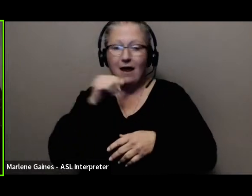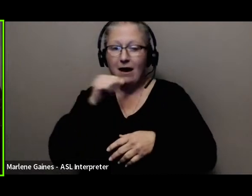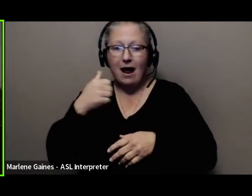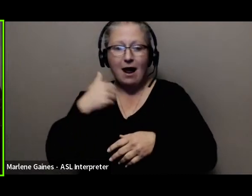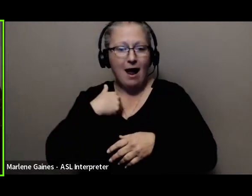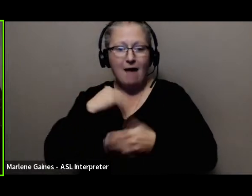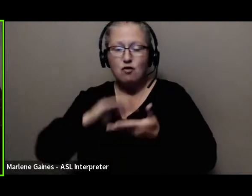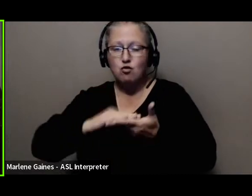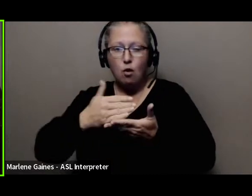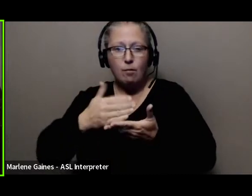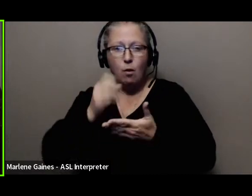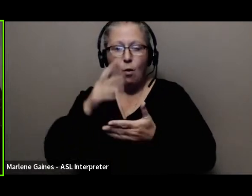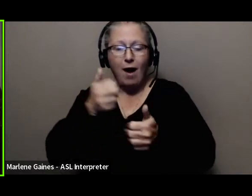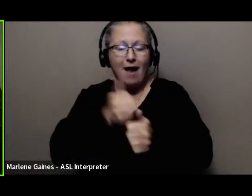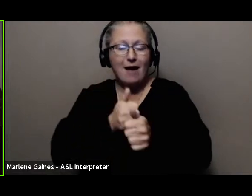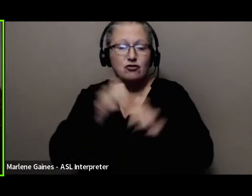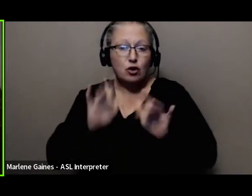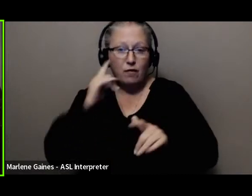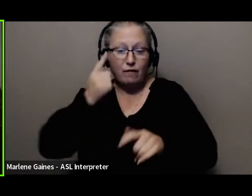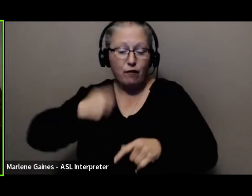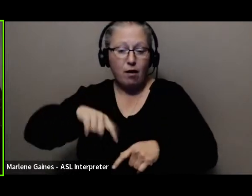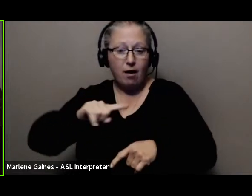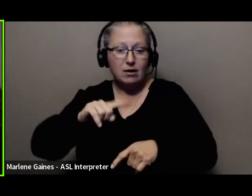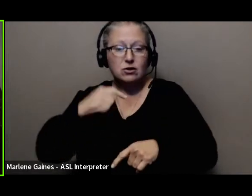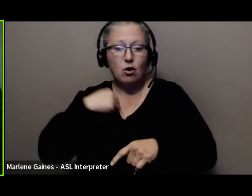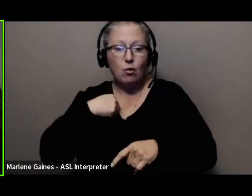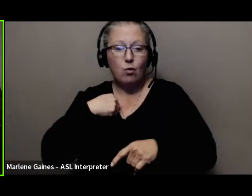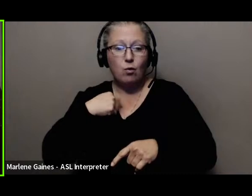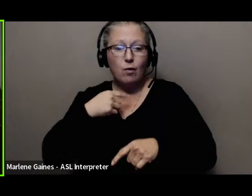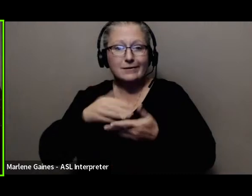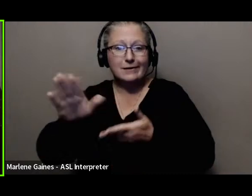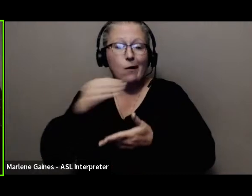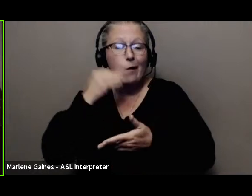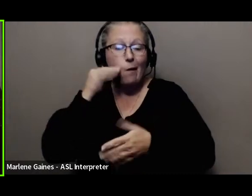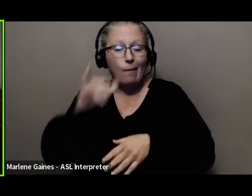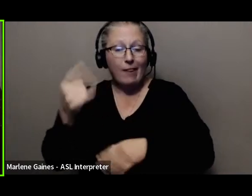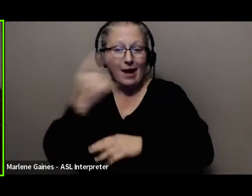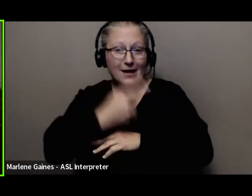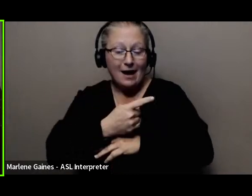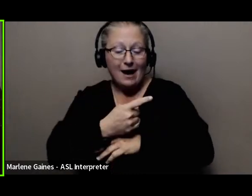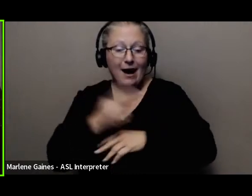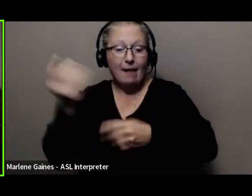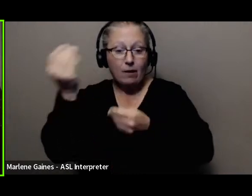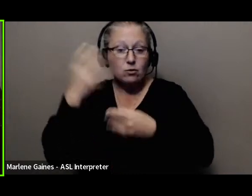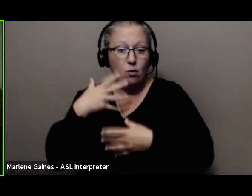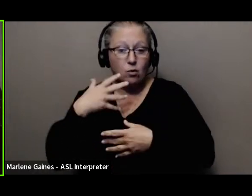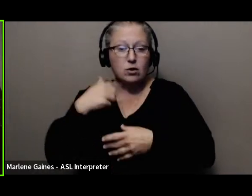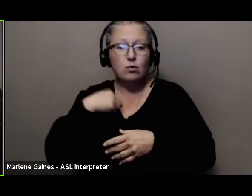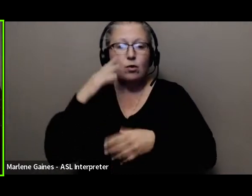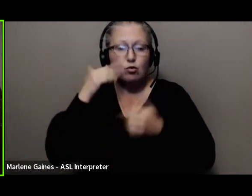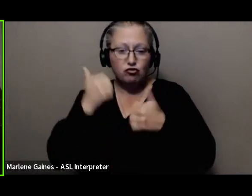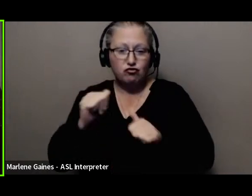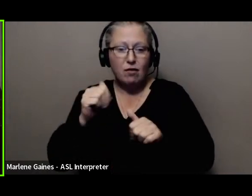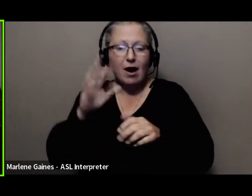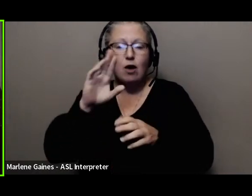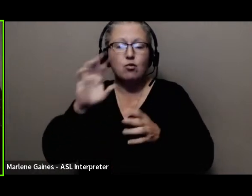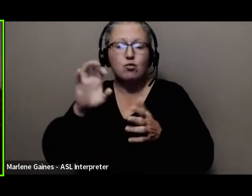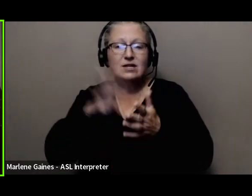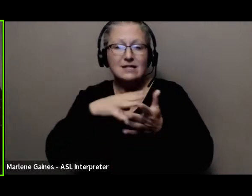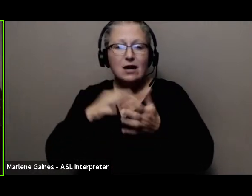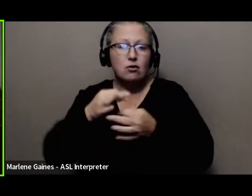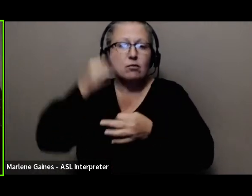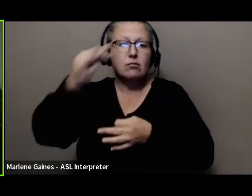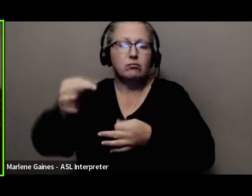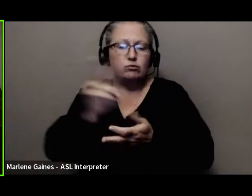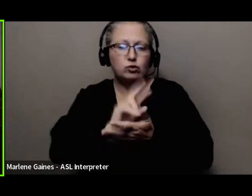have Chromebooks or extra computers for us. So we were sent home that day and told that we would try to get rescheduled for a test in